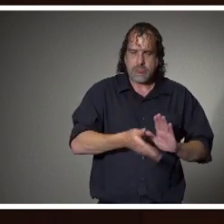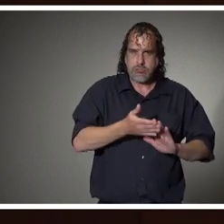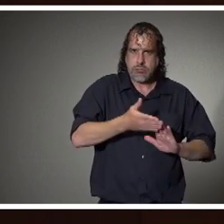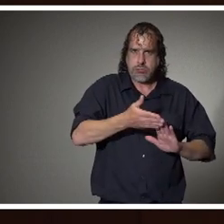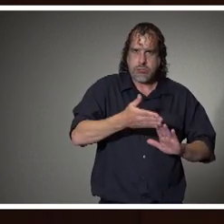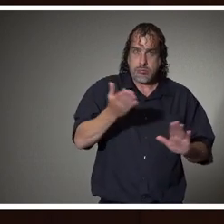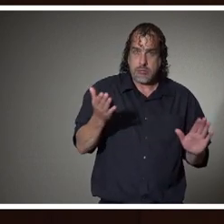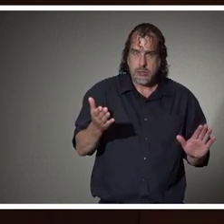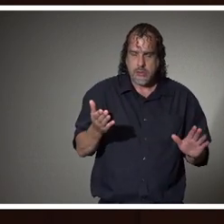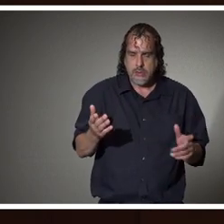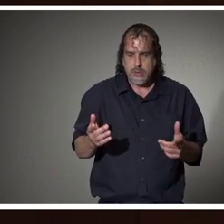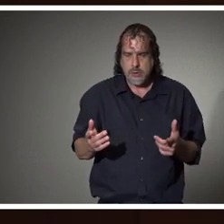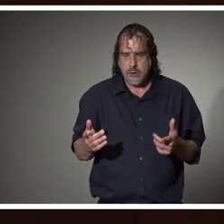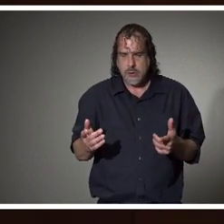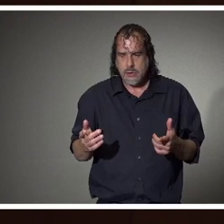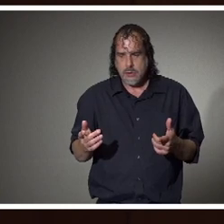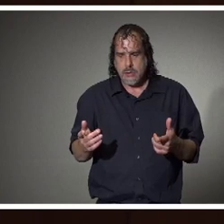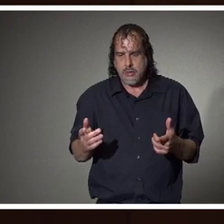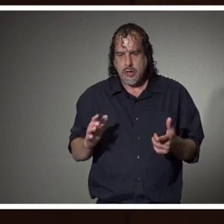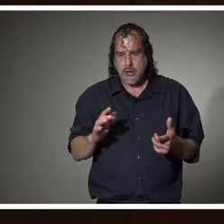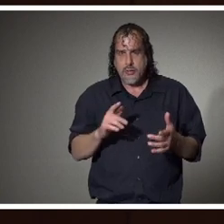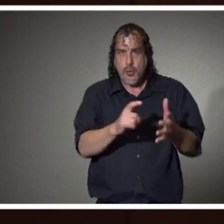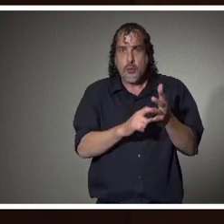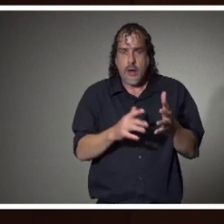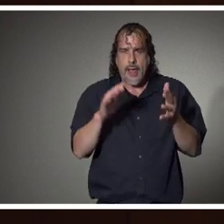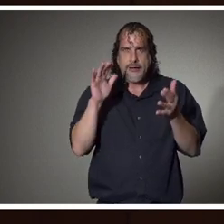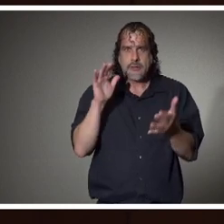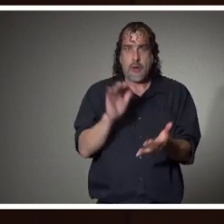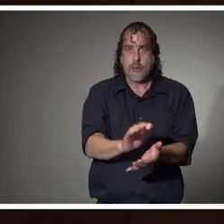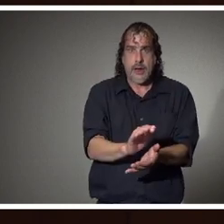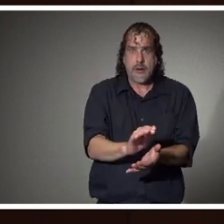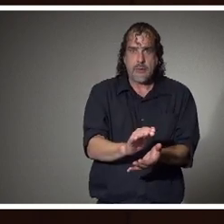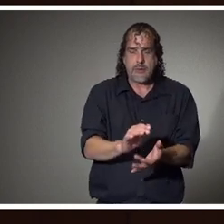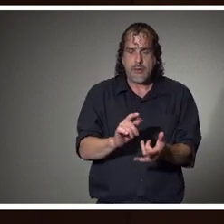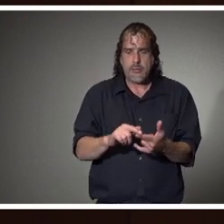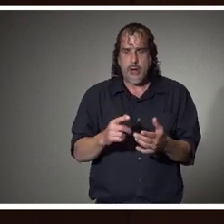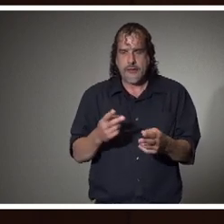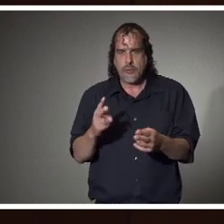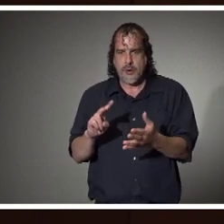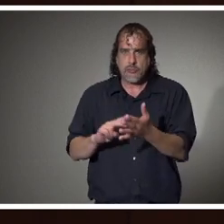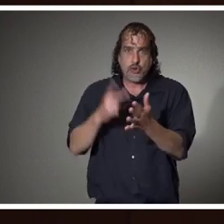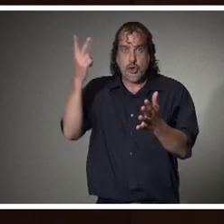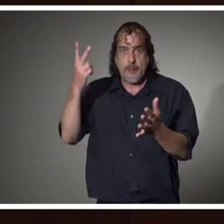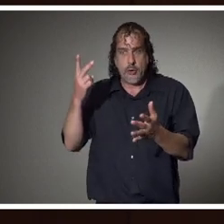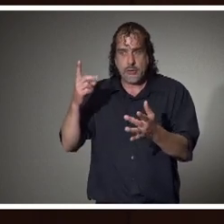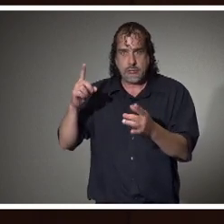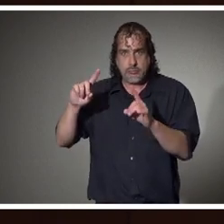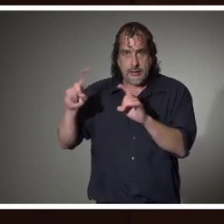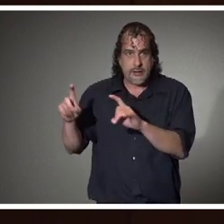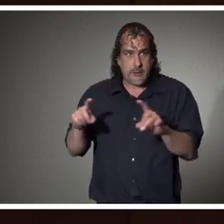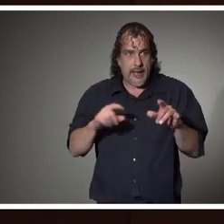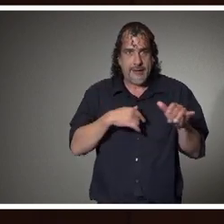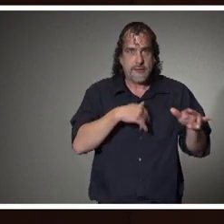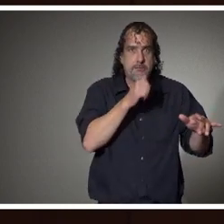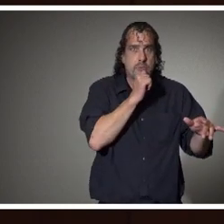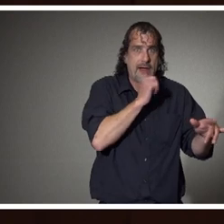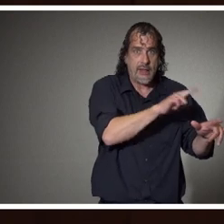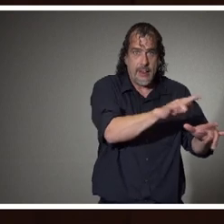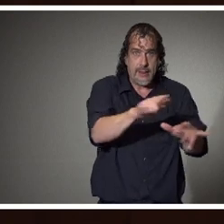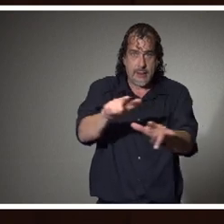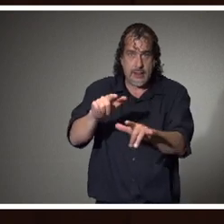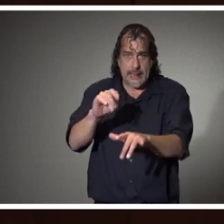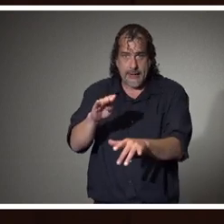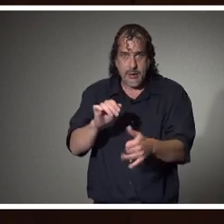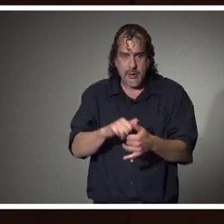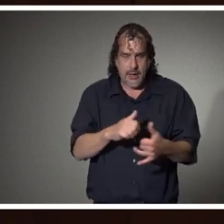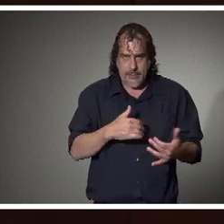shifts. Our demand has dropped, but as we're doubling our testing volume at the mobiles, that makes me happy. We'll kind of